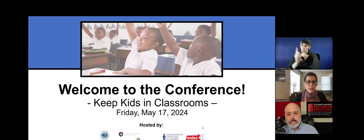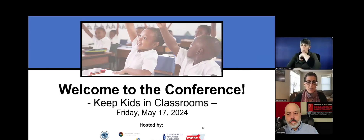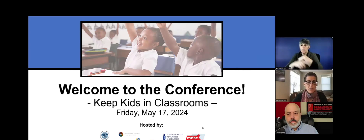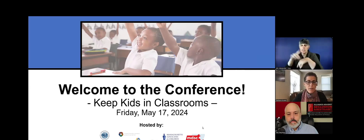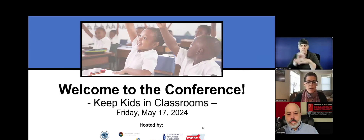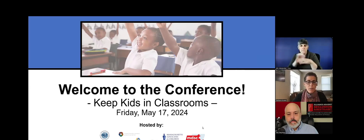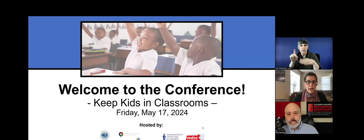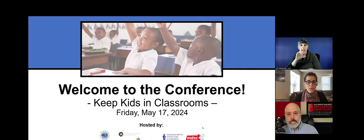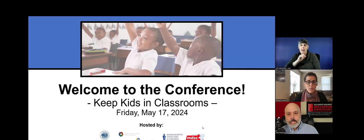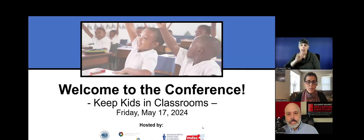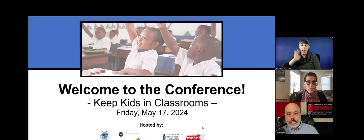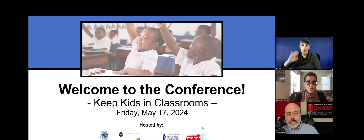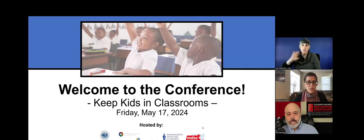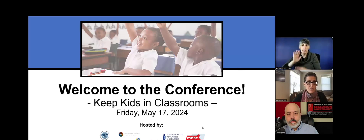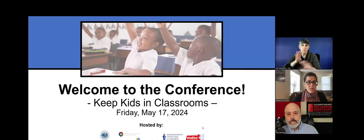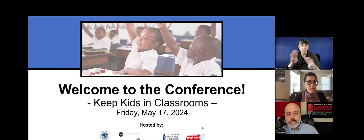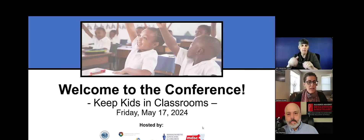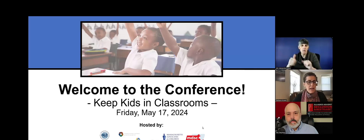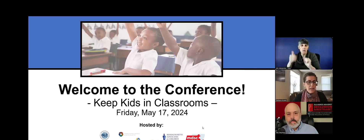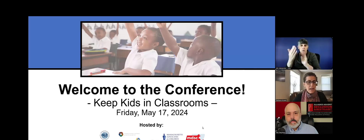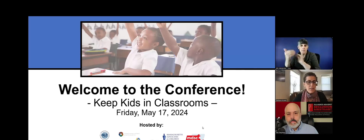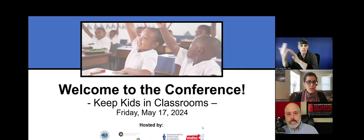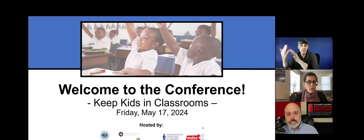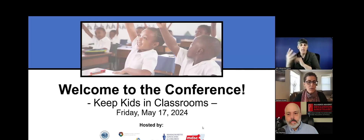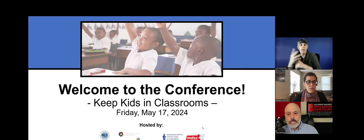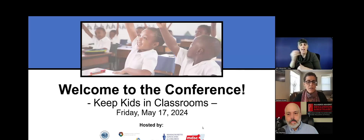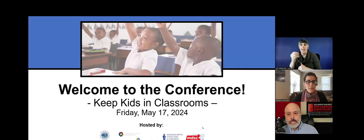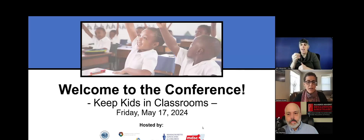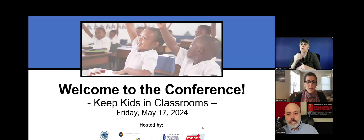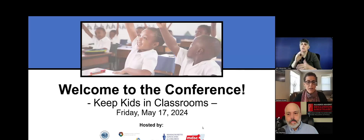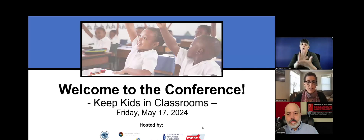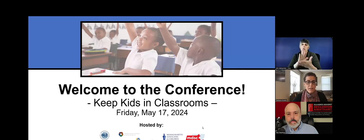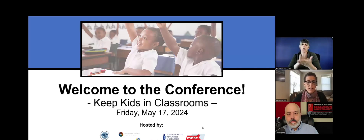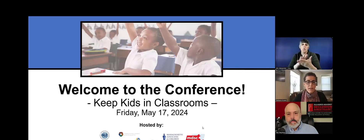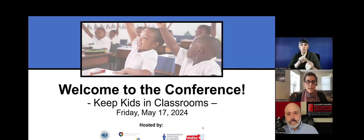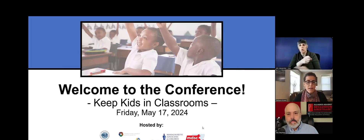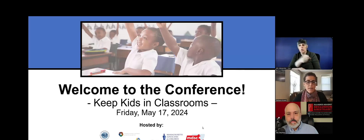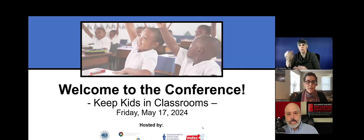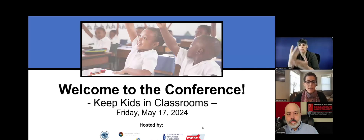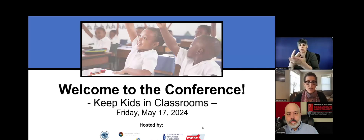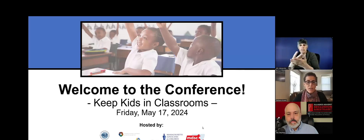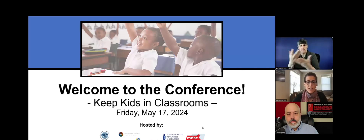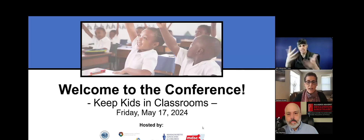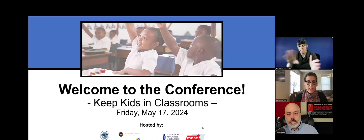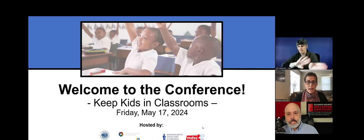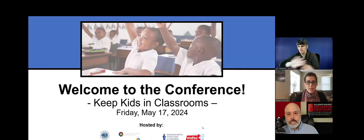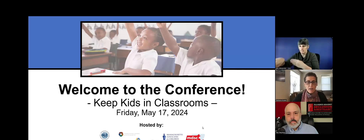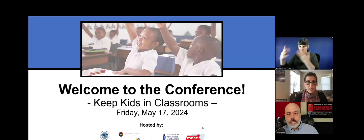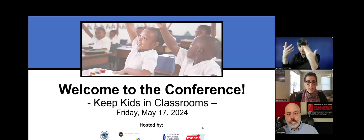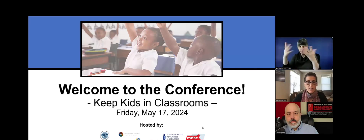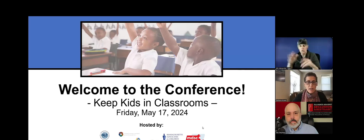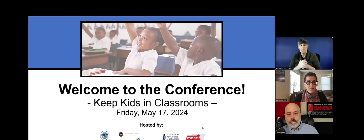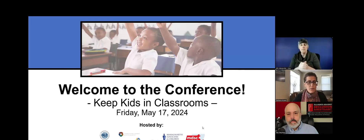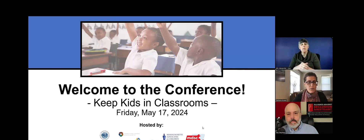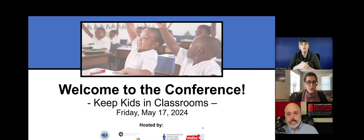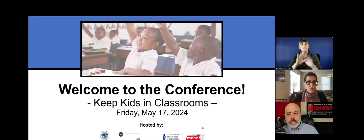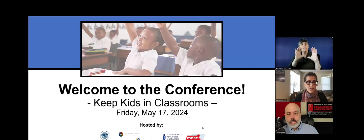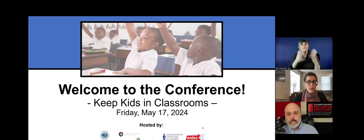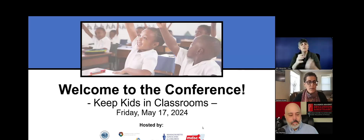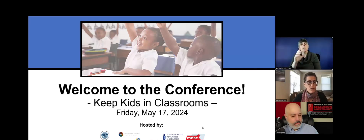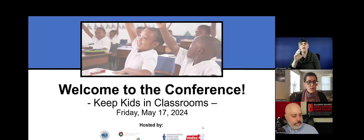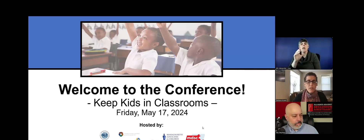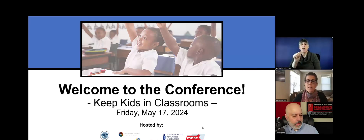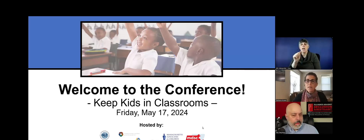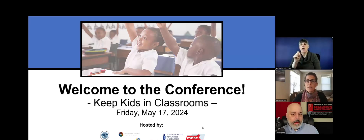outdated behavioral management approaches and end the school-to-prison pipeline. The vision of AASR is safer